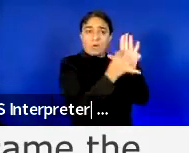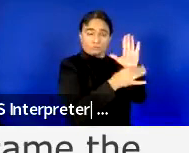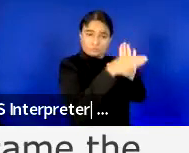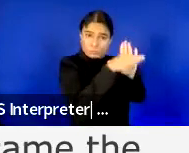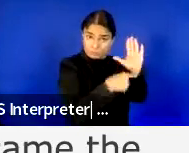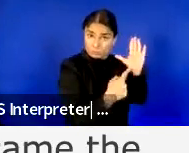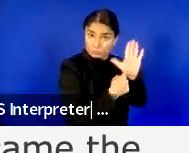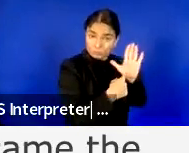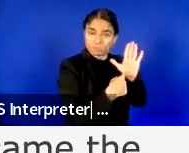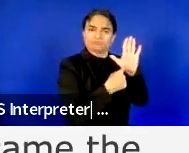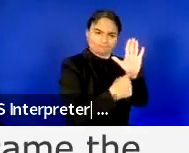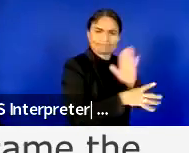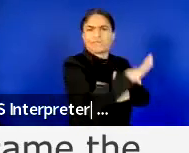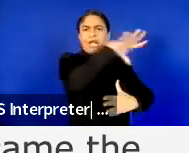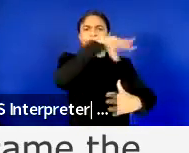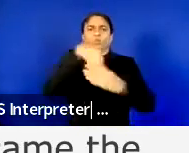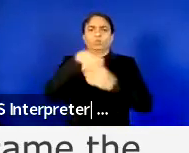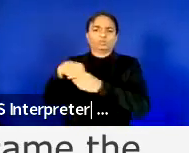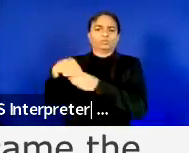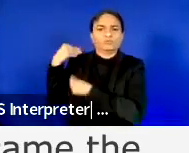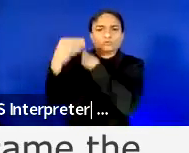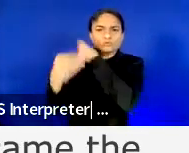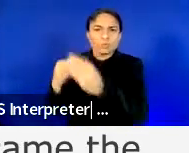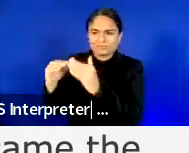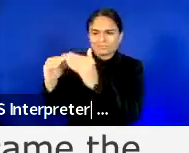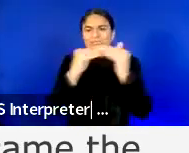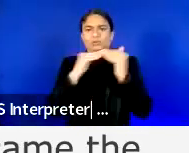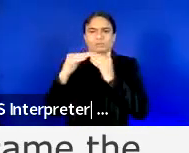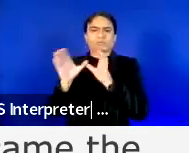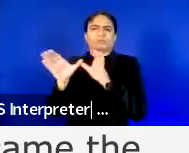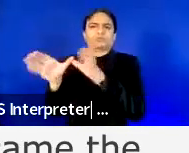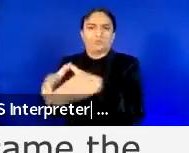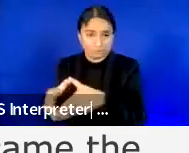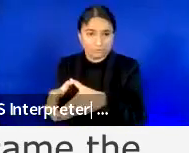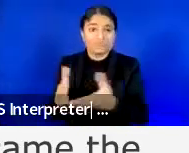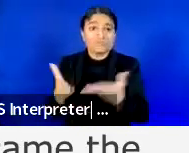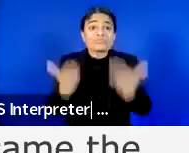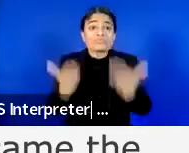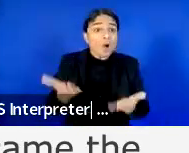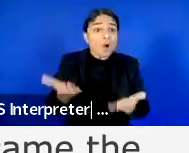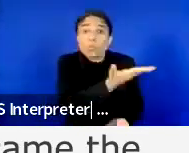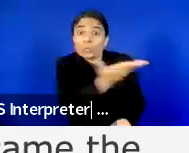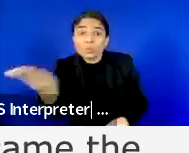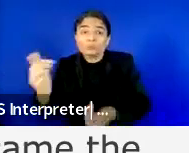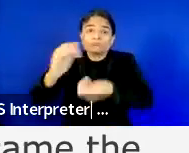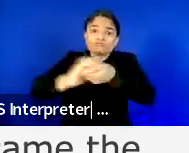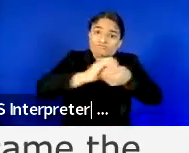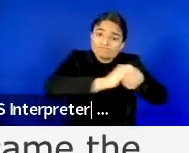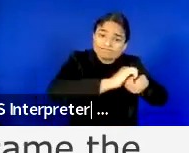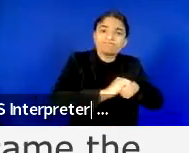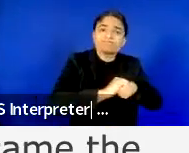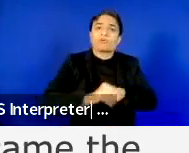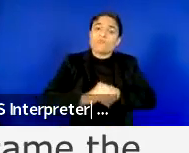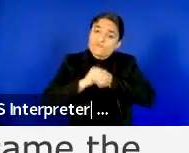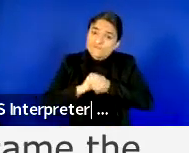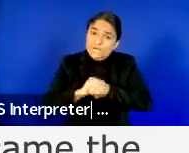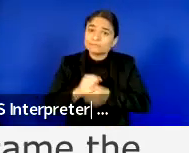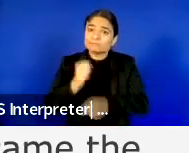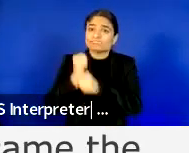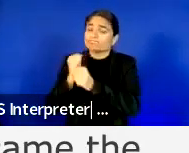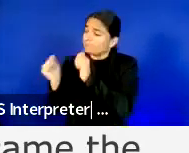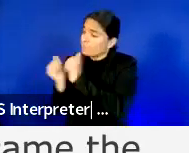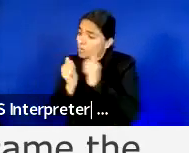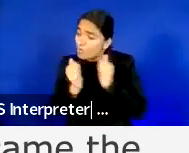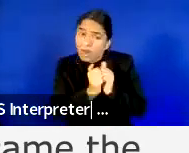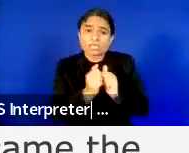our colleagues, feminist organizations, UN agencies, governments, to sign up to the